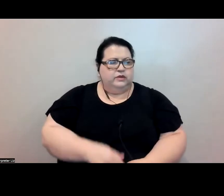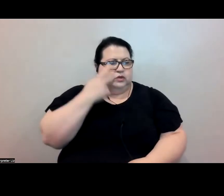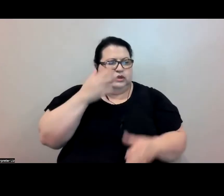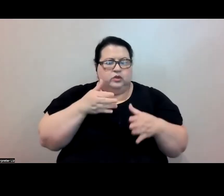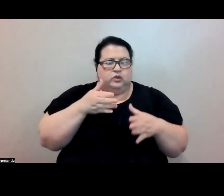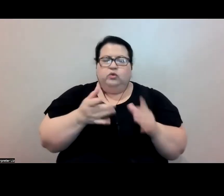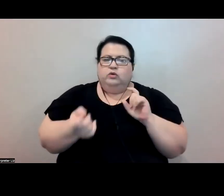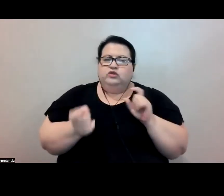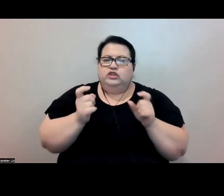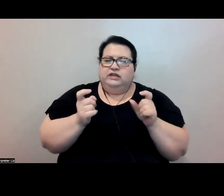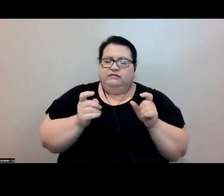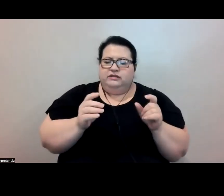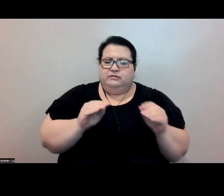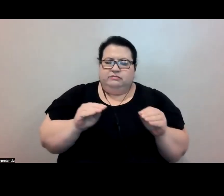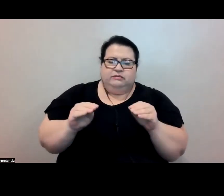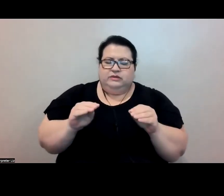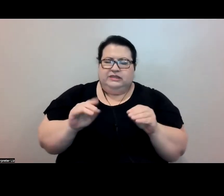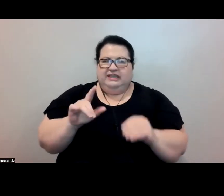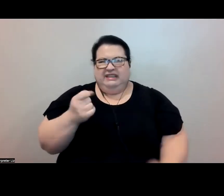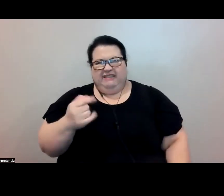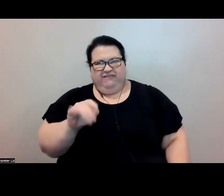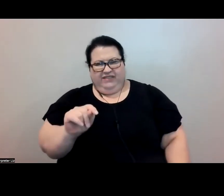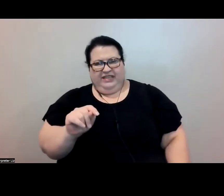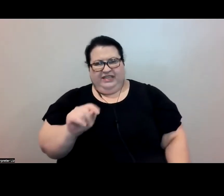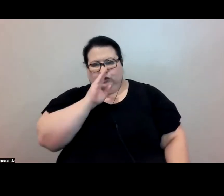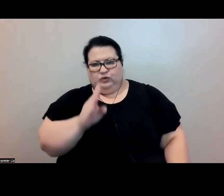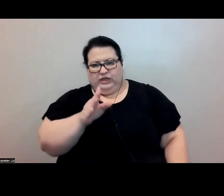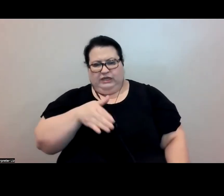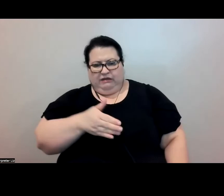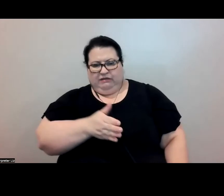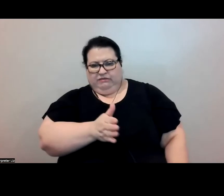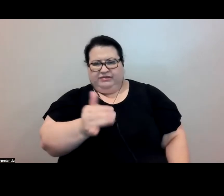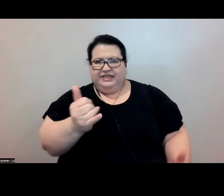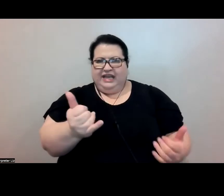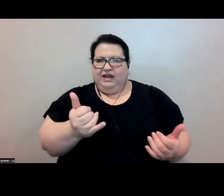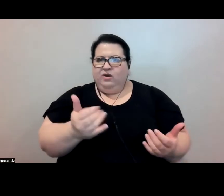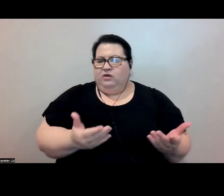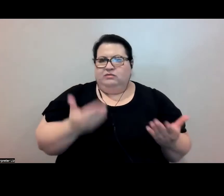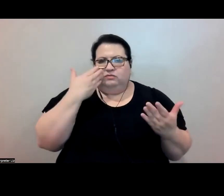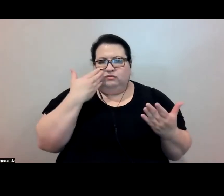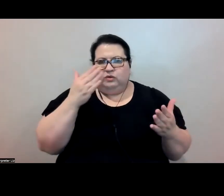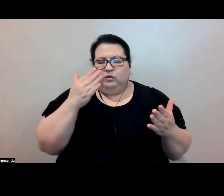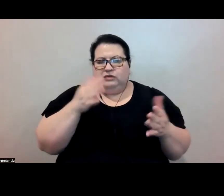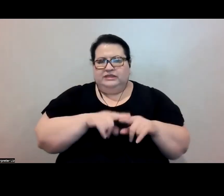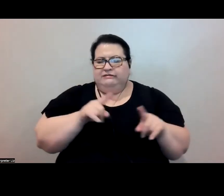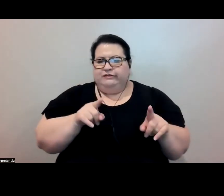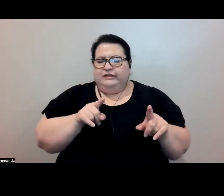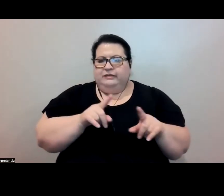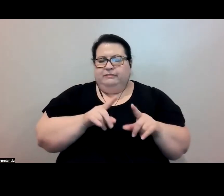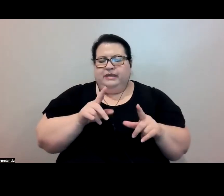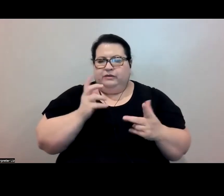shift, about 11 feet, what was a straight road is now a crooked road. No one knows the difference. It was